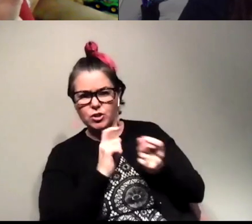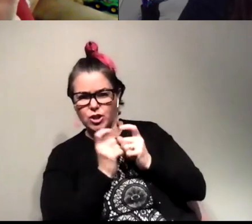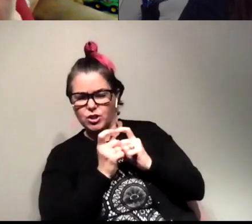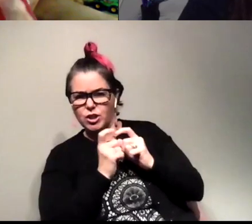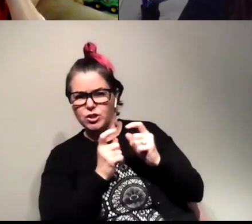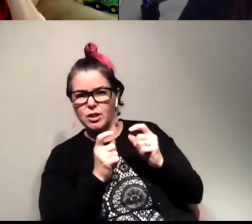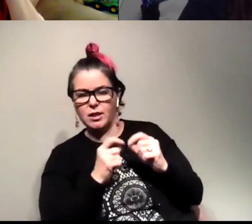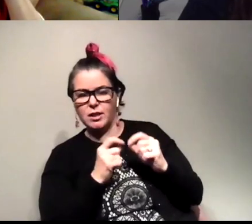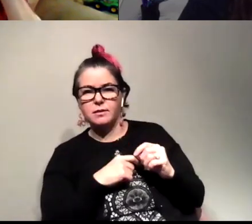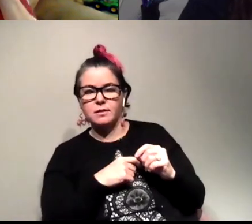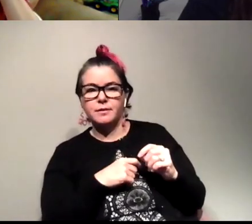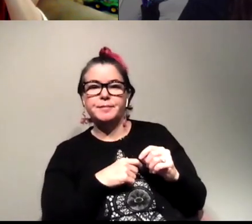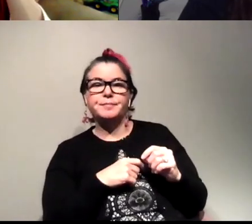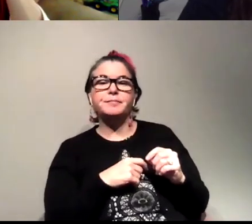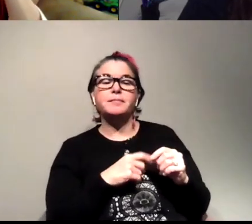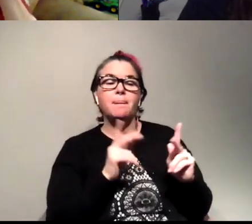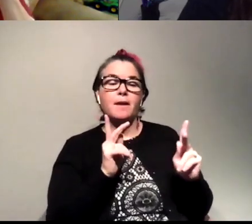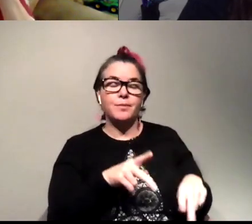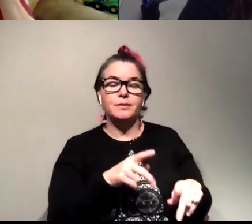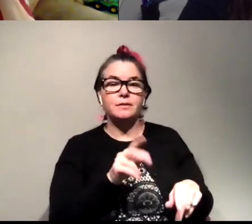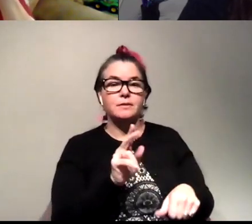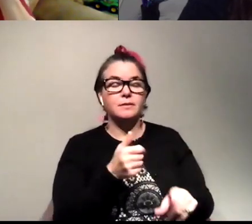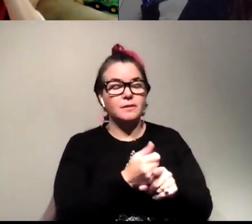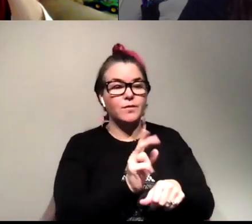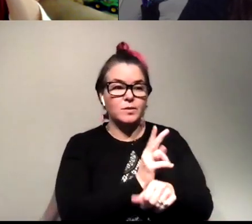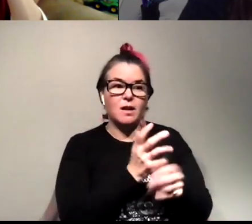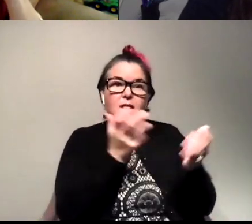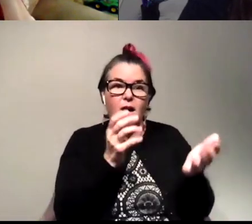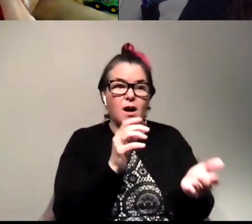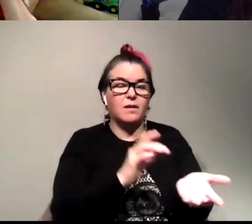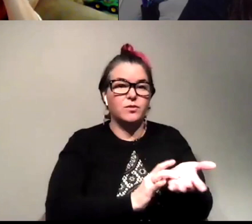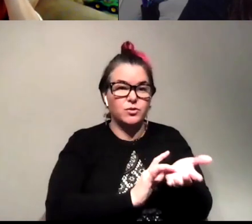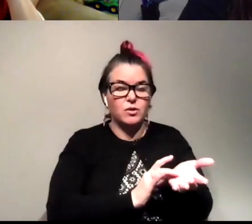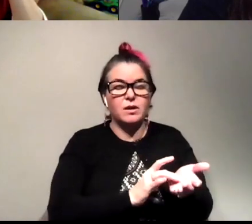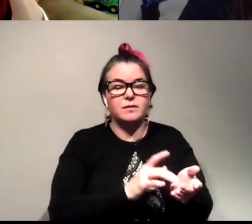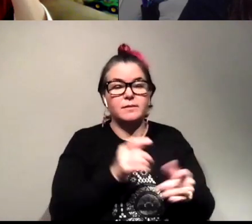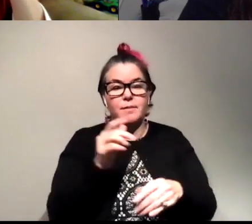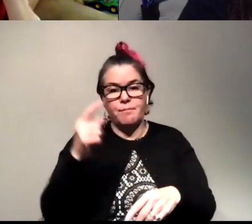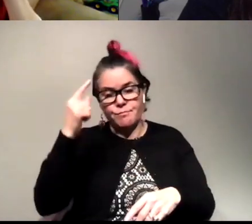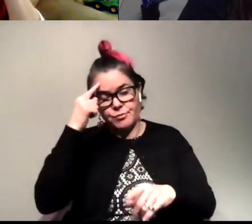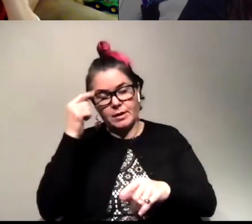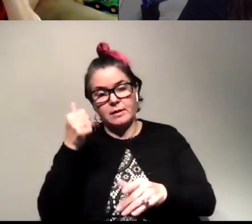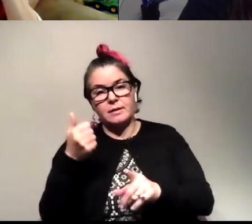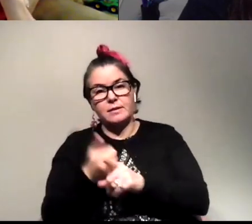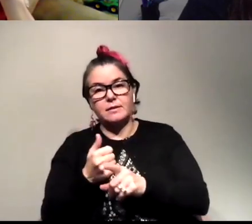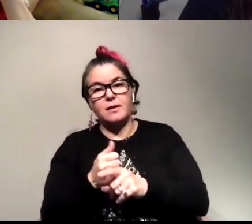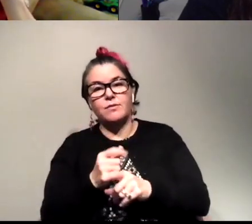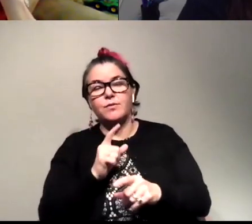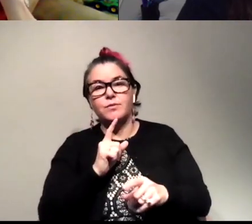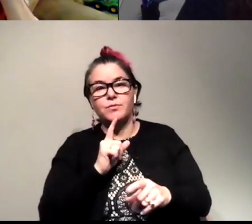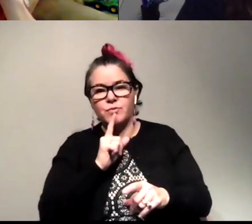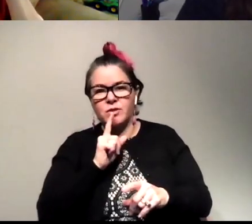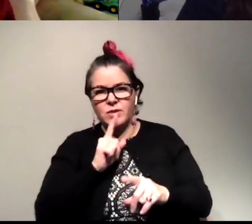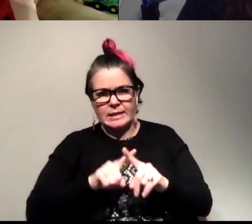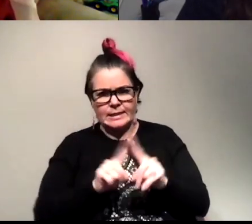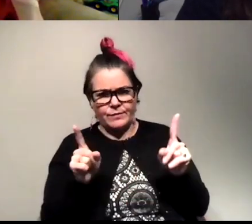changing. So now you have a person who's using a lot of drugs on a brain that's now really, really different